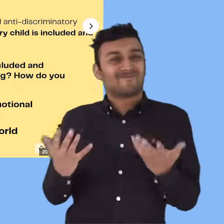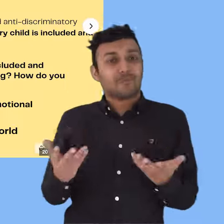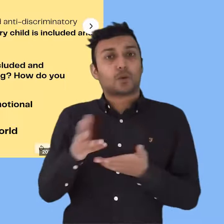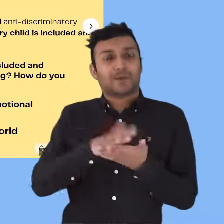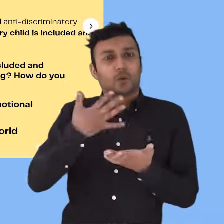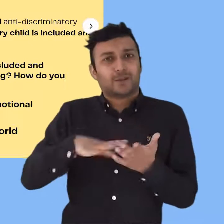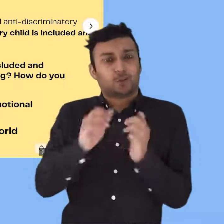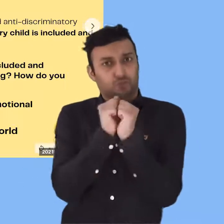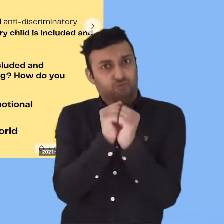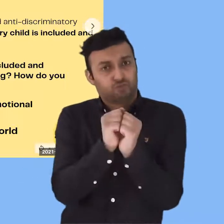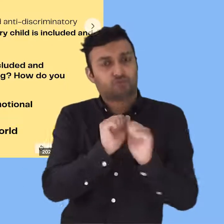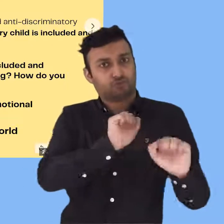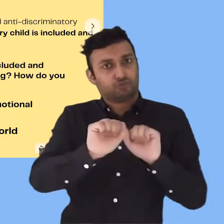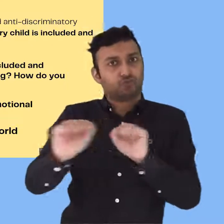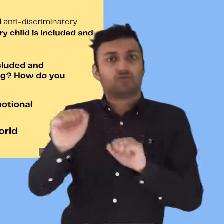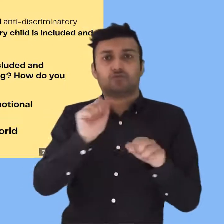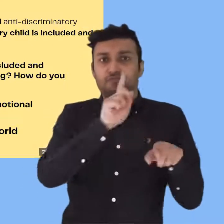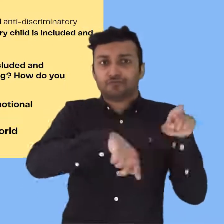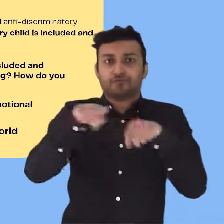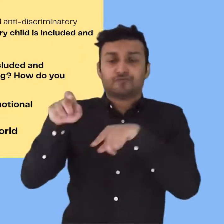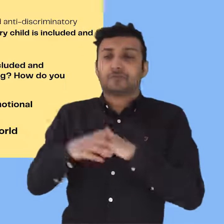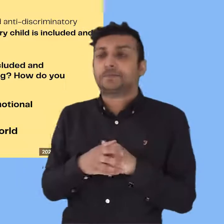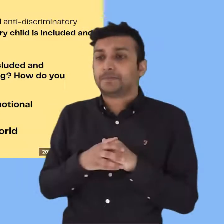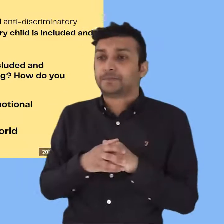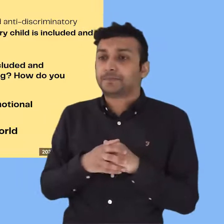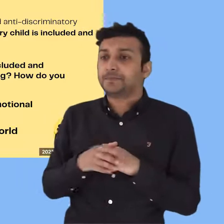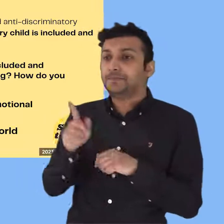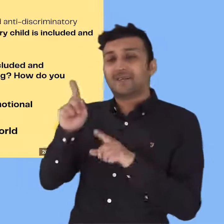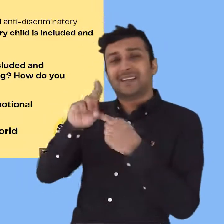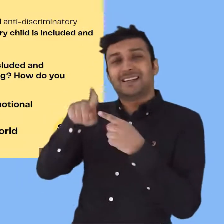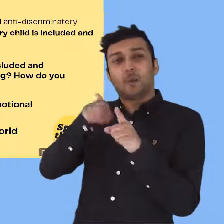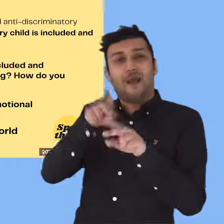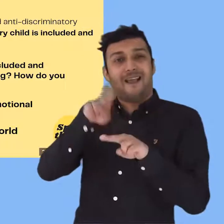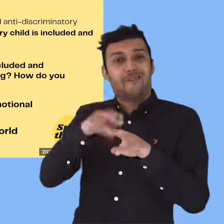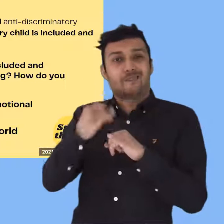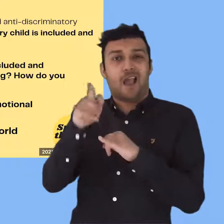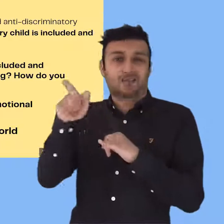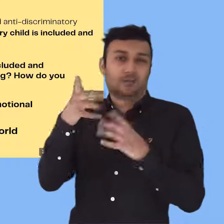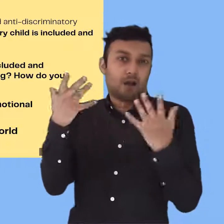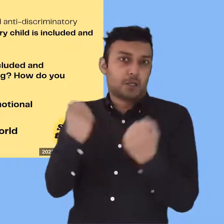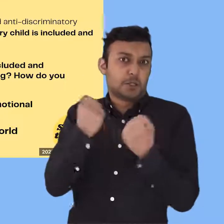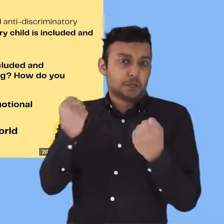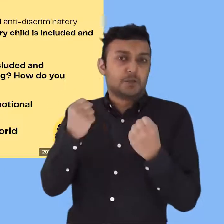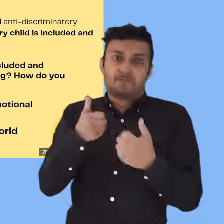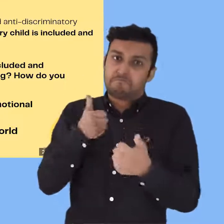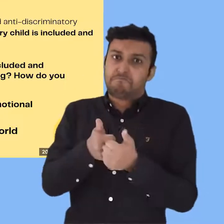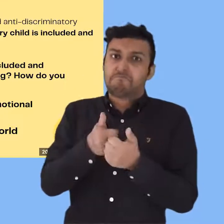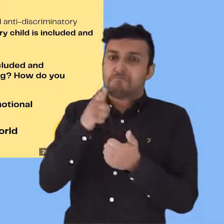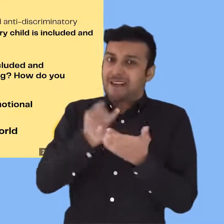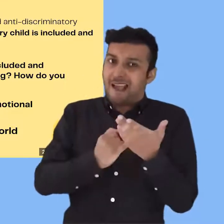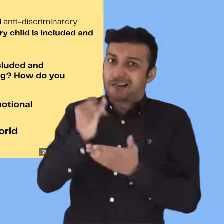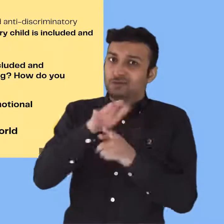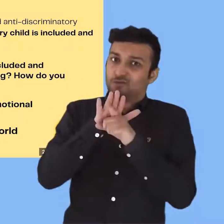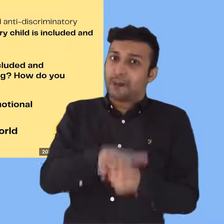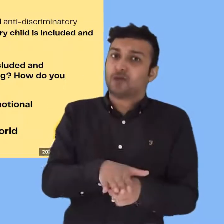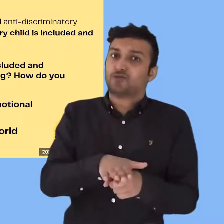EYFS guidance, is big on equality of opportunity and anti-discriminatory practice, and that we should be